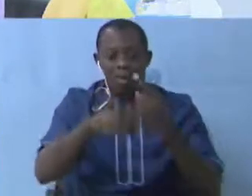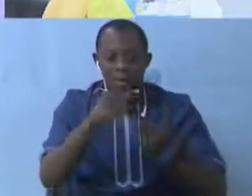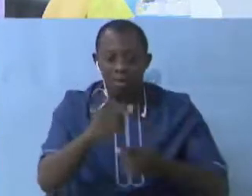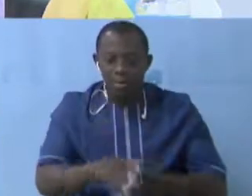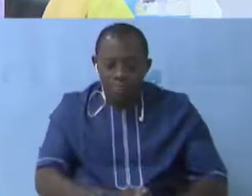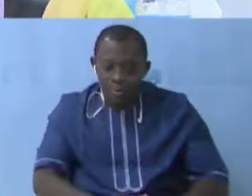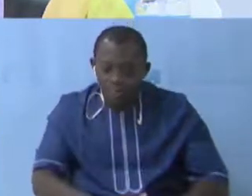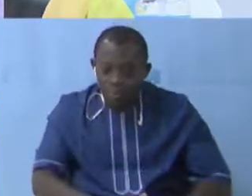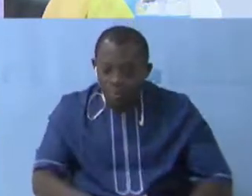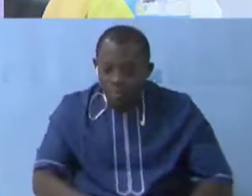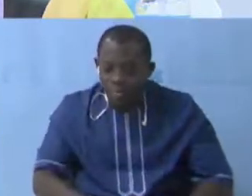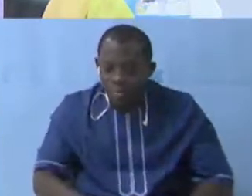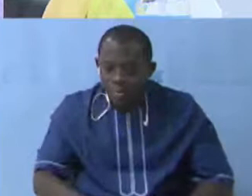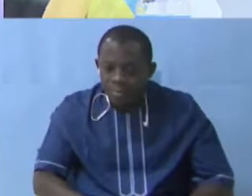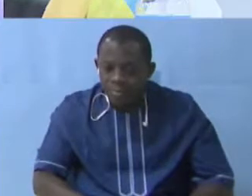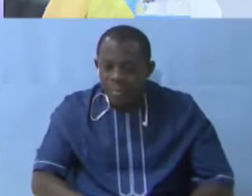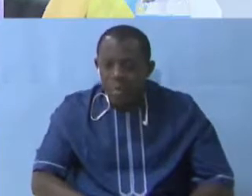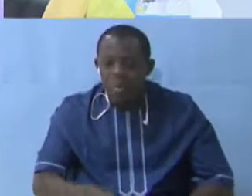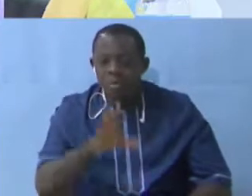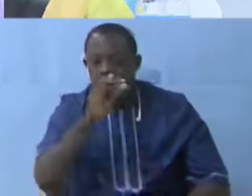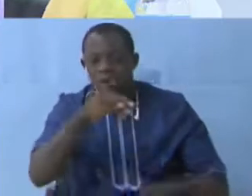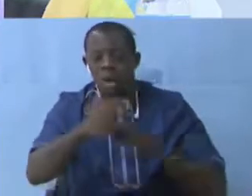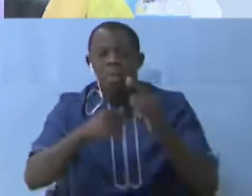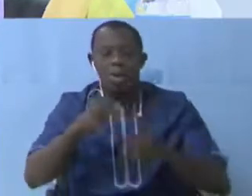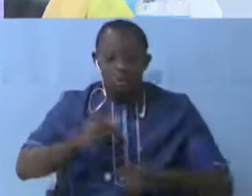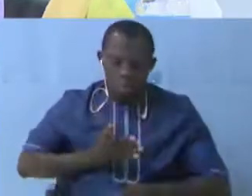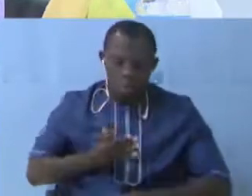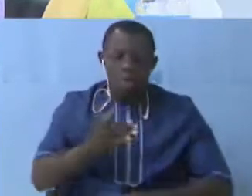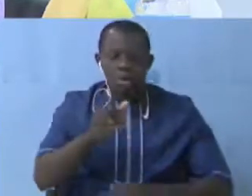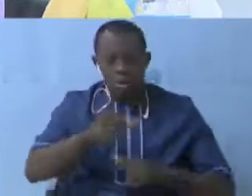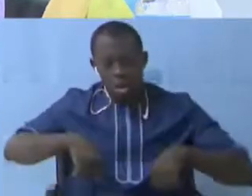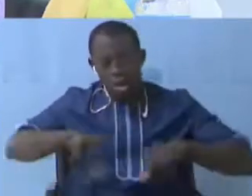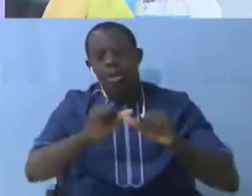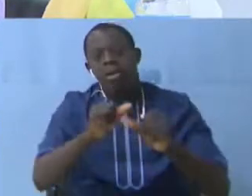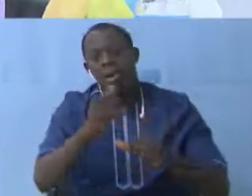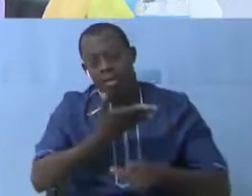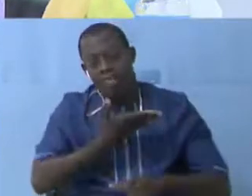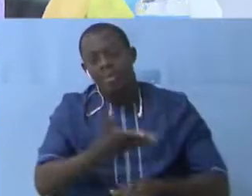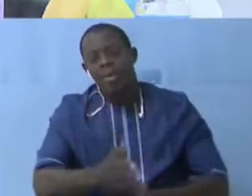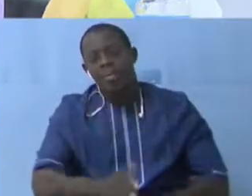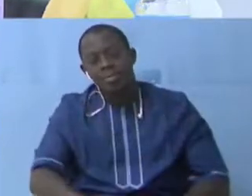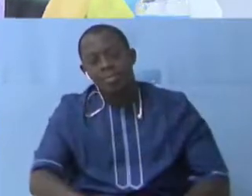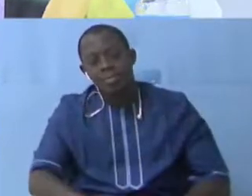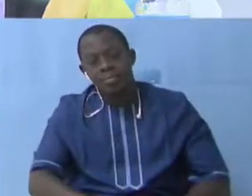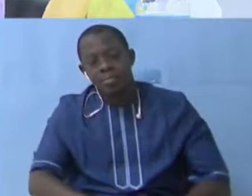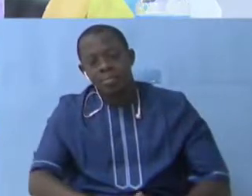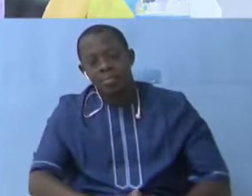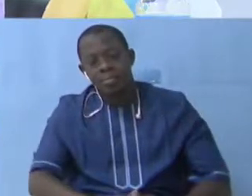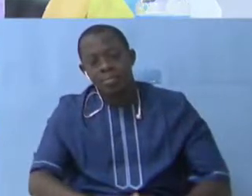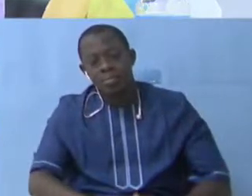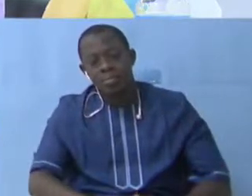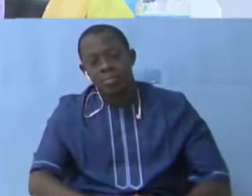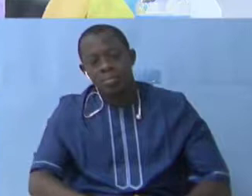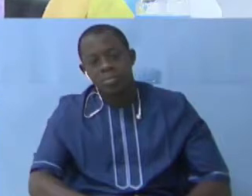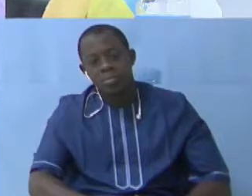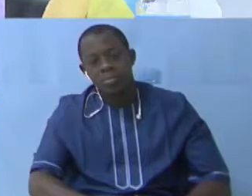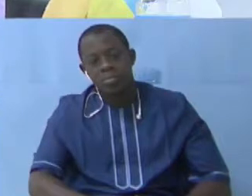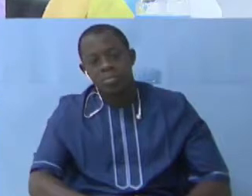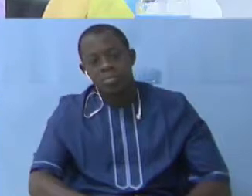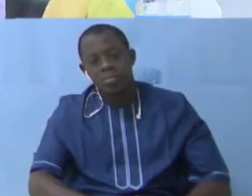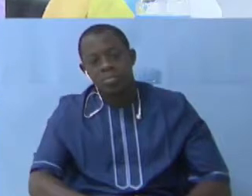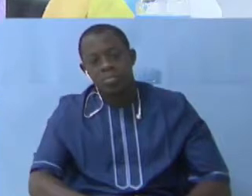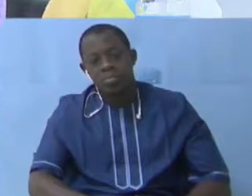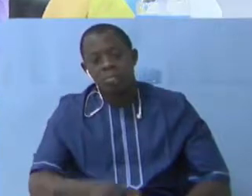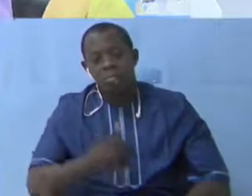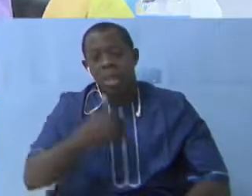waaye soo ma mayee ñu waxtaanoon nañ lu bari tamit lu jëm ci mbir moomu. I think when we discussed